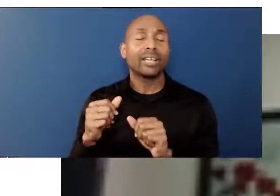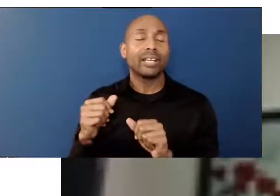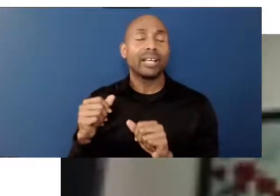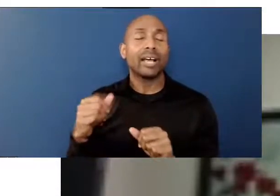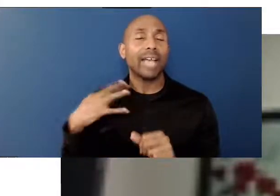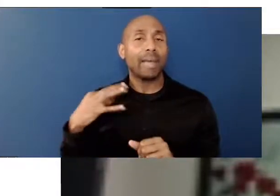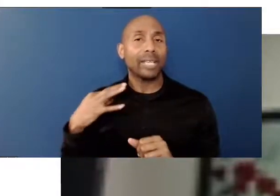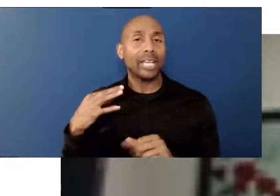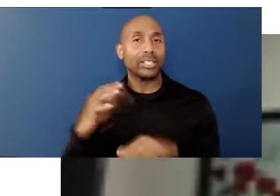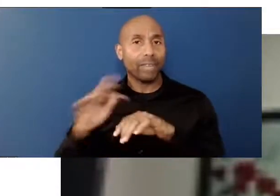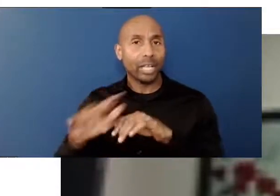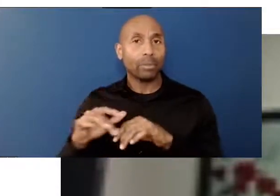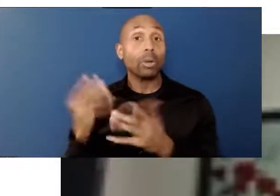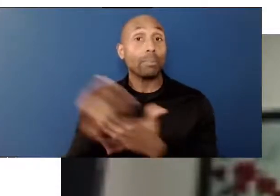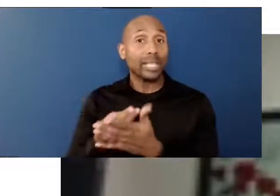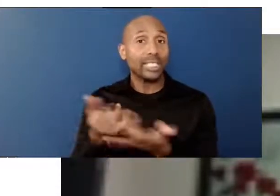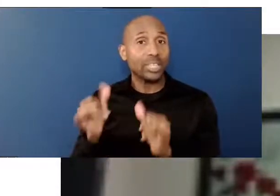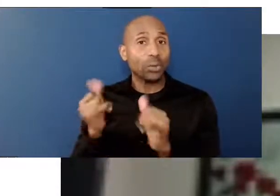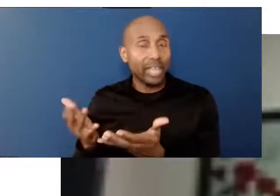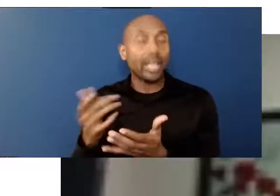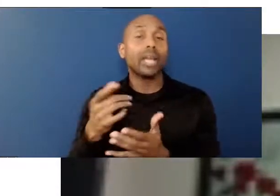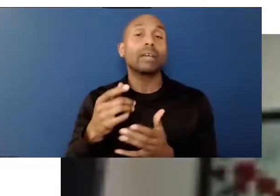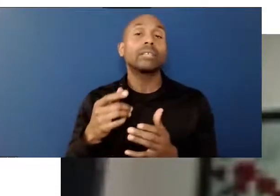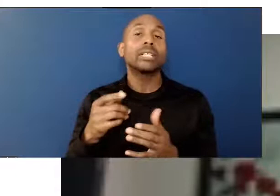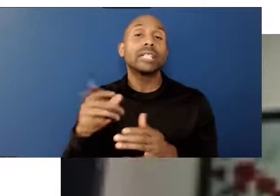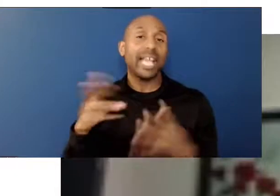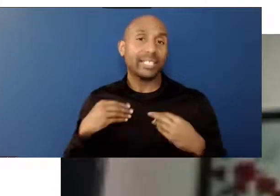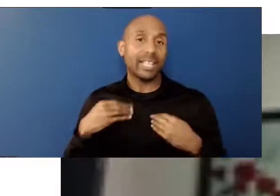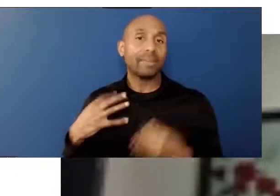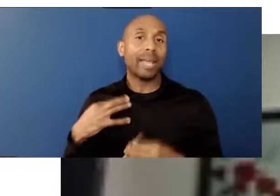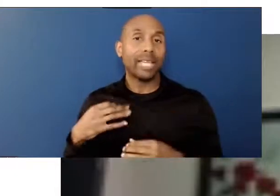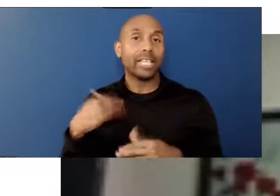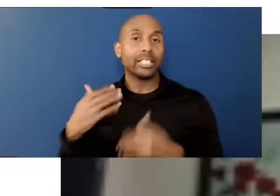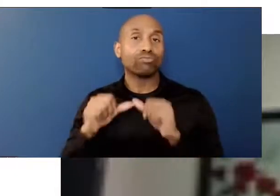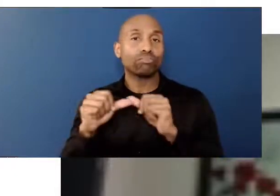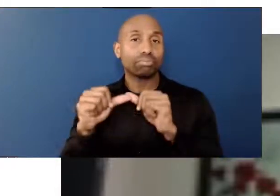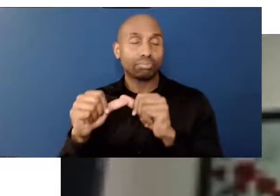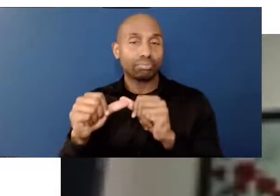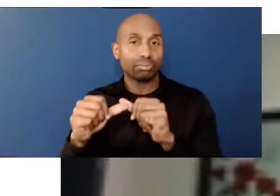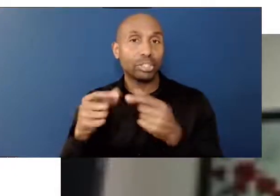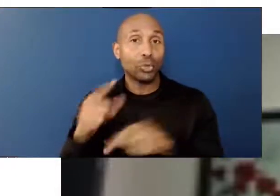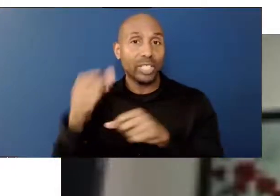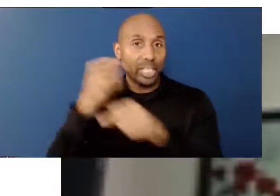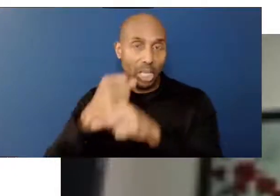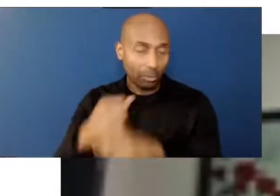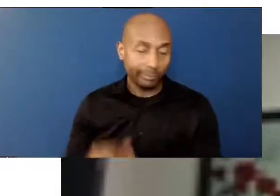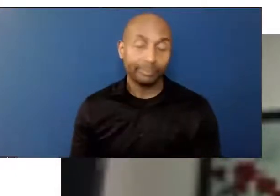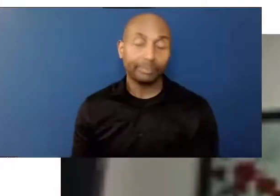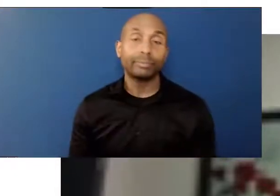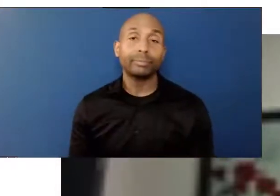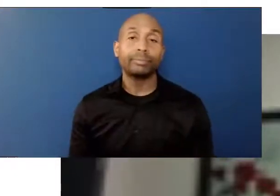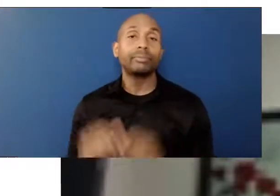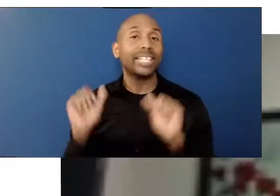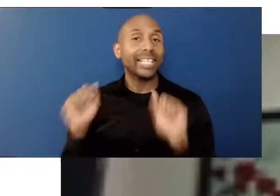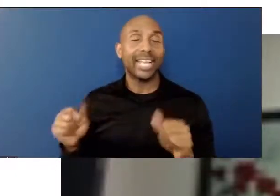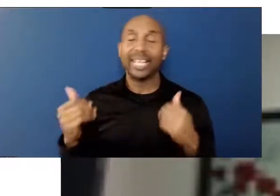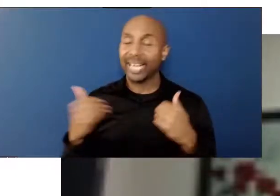actually funds 5 different categories for business. It may be the built environment, but it could also be